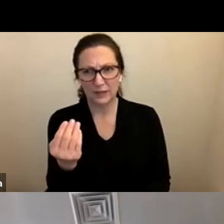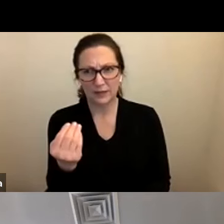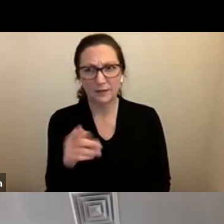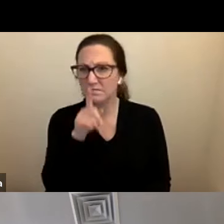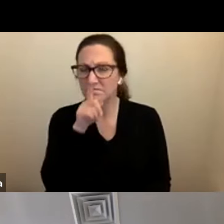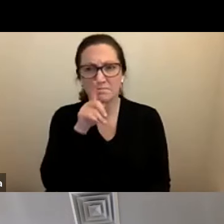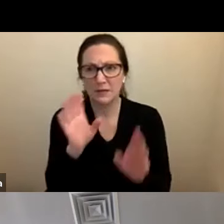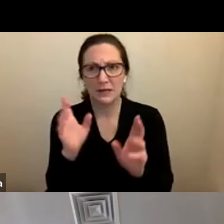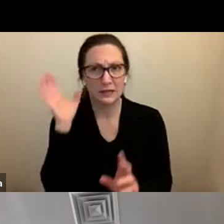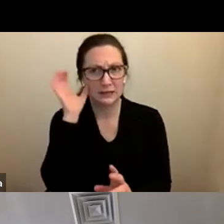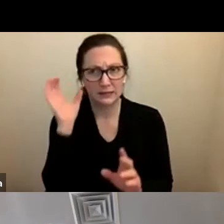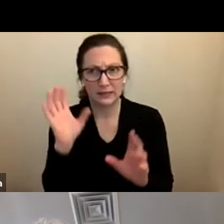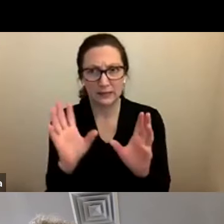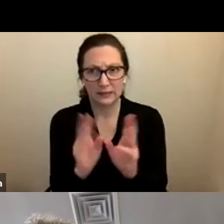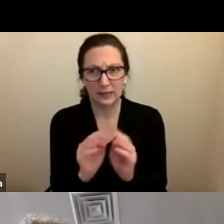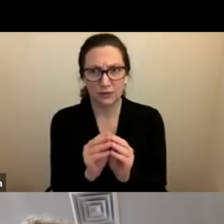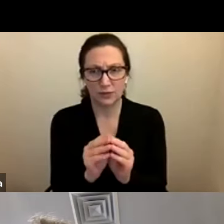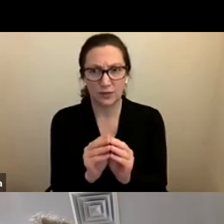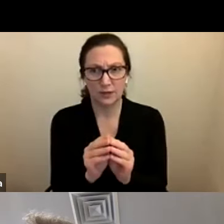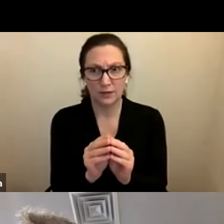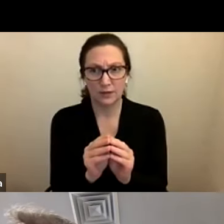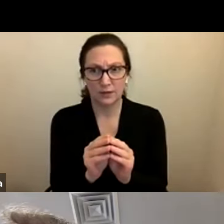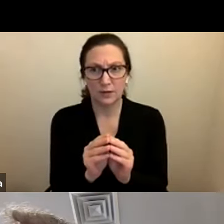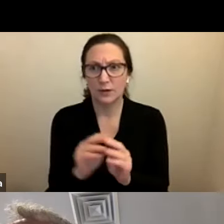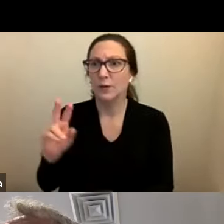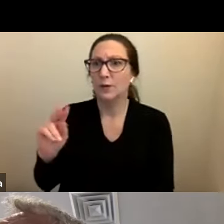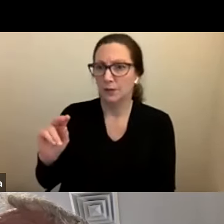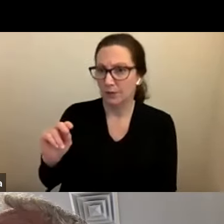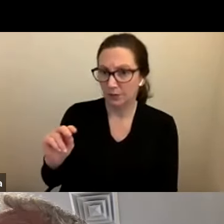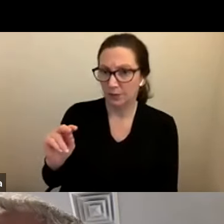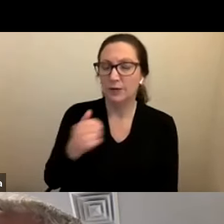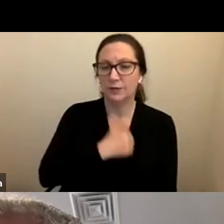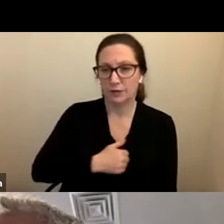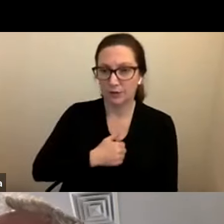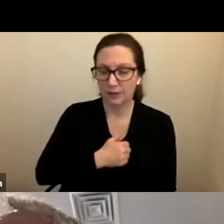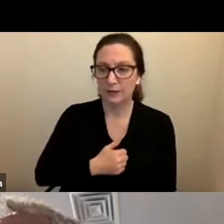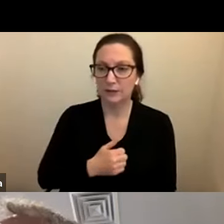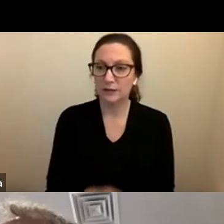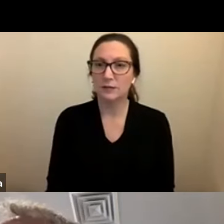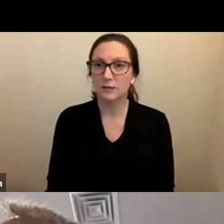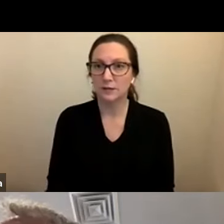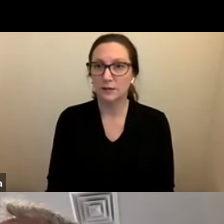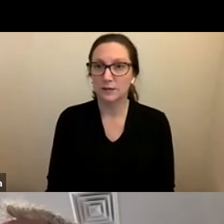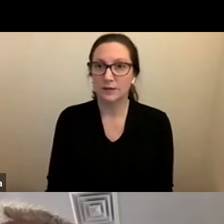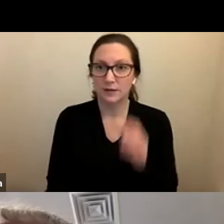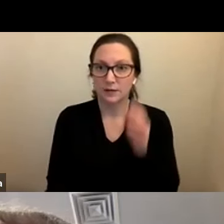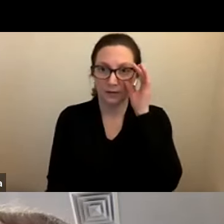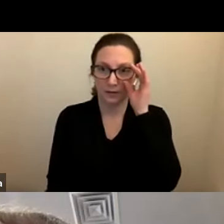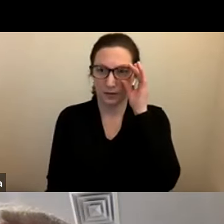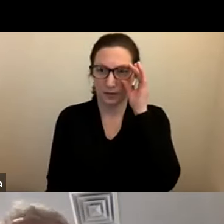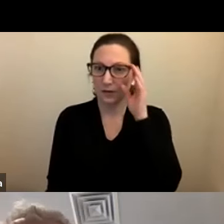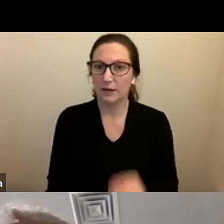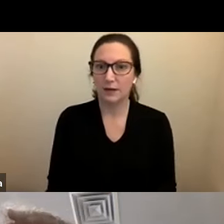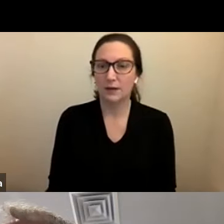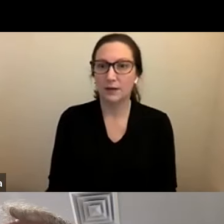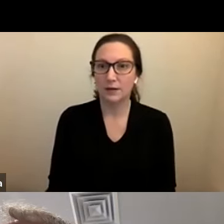session. It was not a listening session. I'm sorry. Sorry. That's okay.